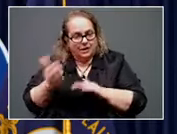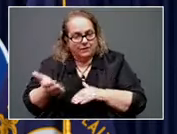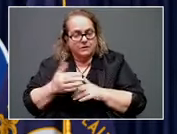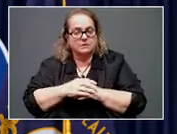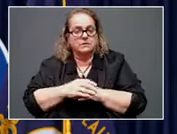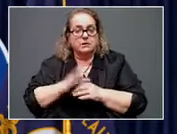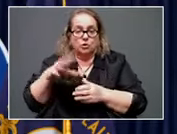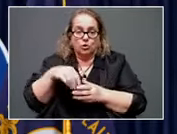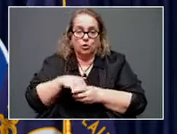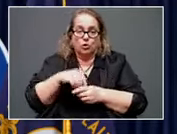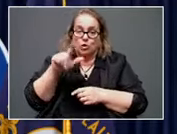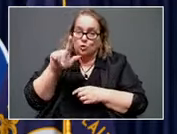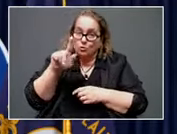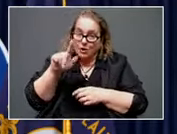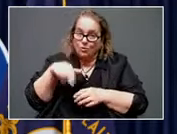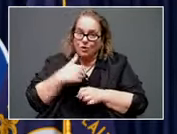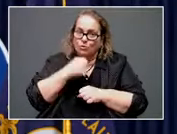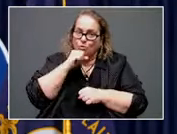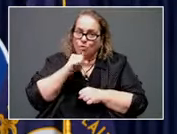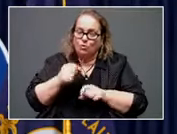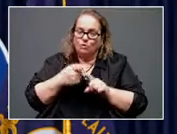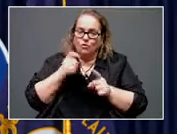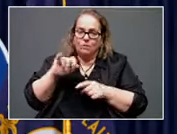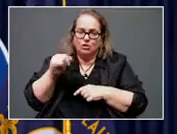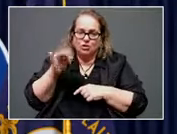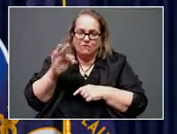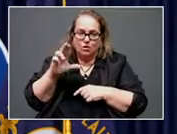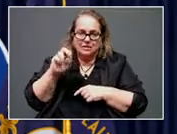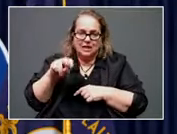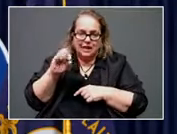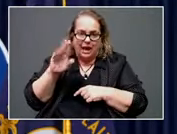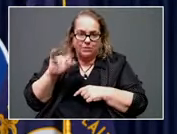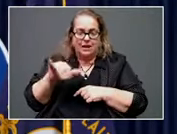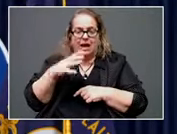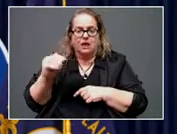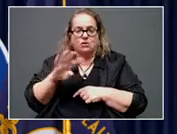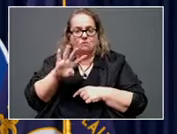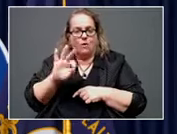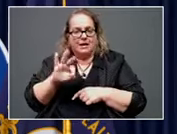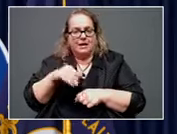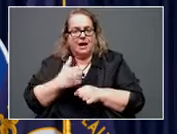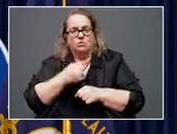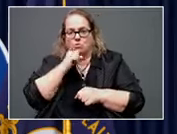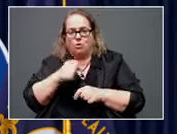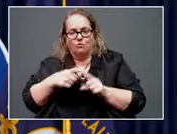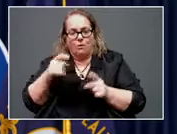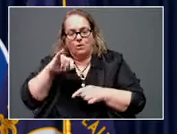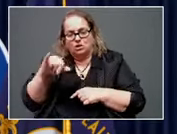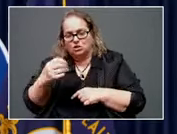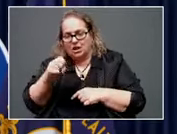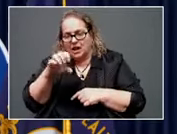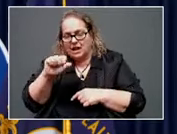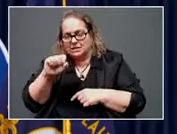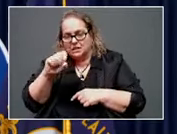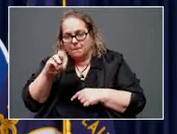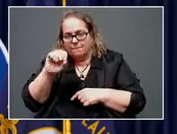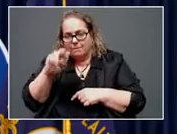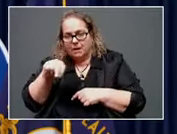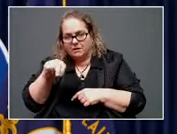a 21-year-old from Jefferson County and a 49-year-old from Jessamine County. And then